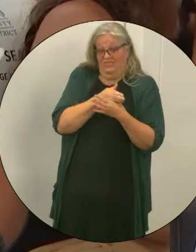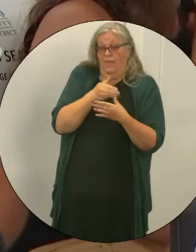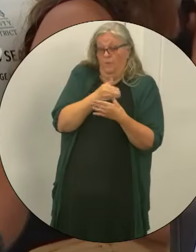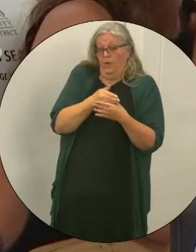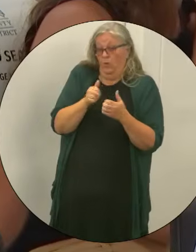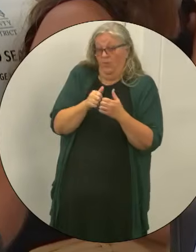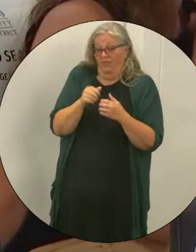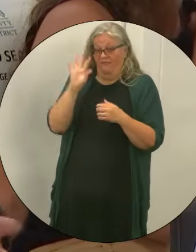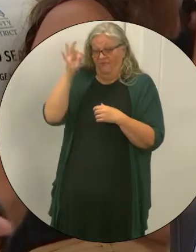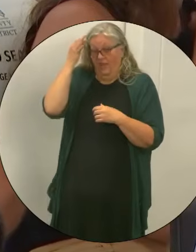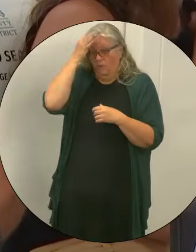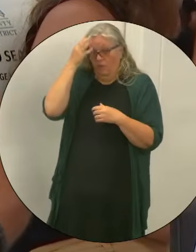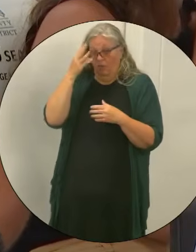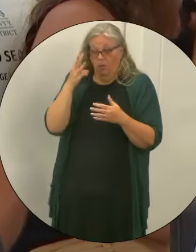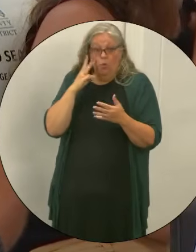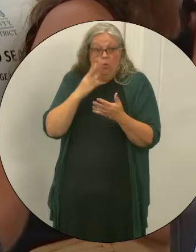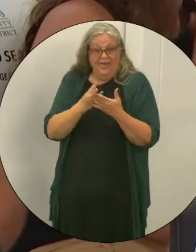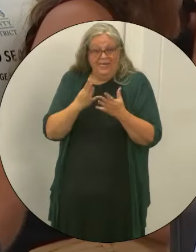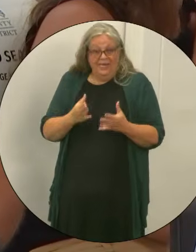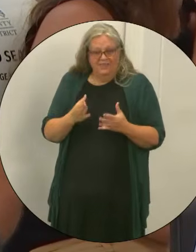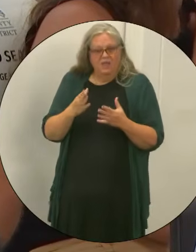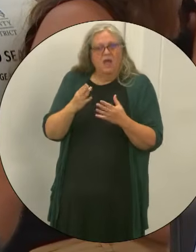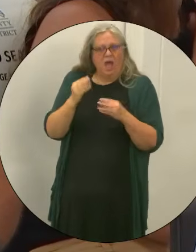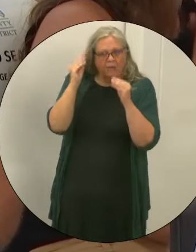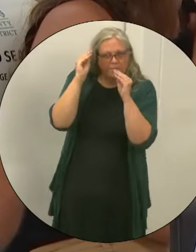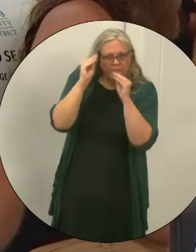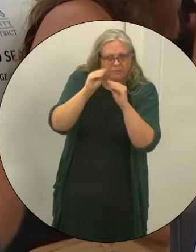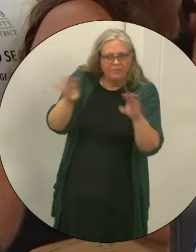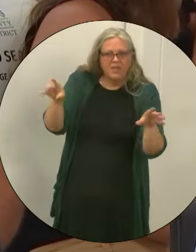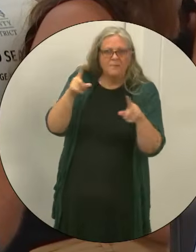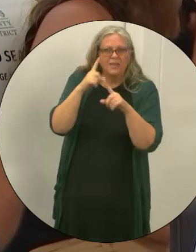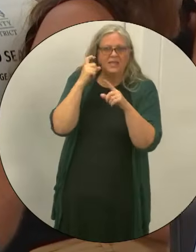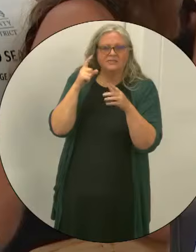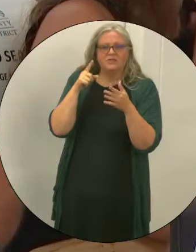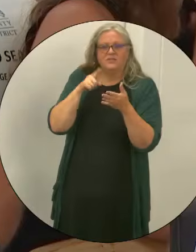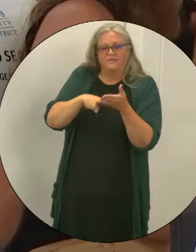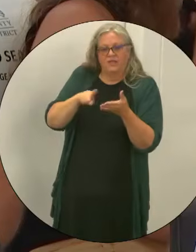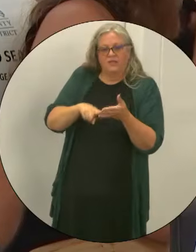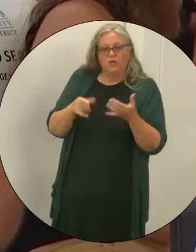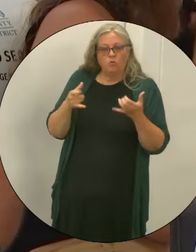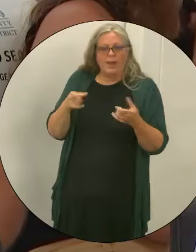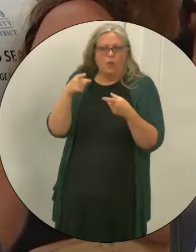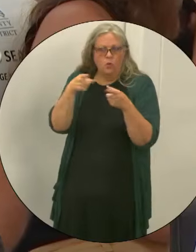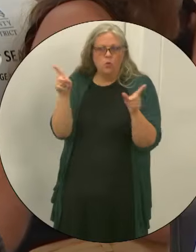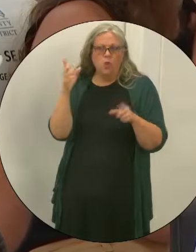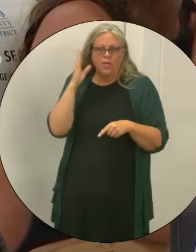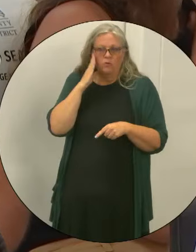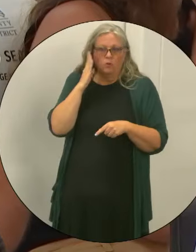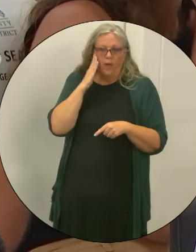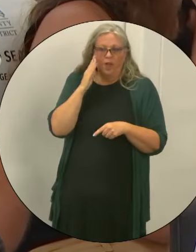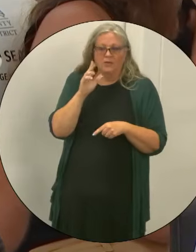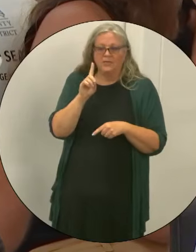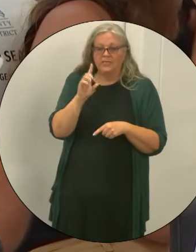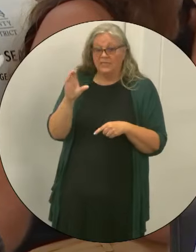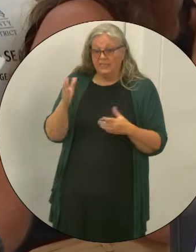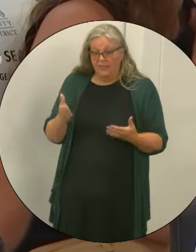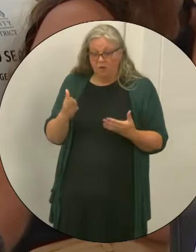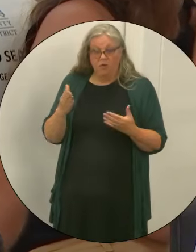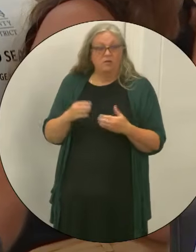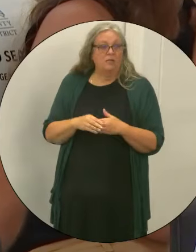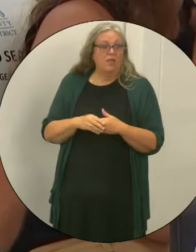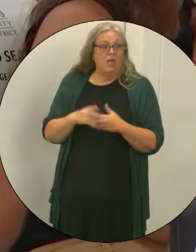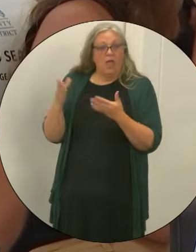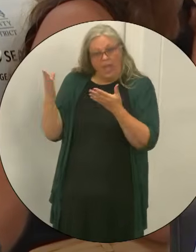I'm only putting that out there because there's certain things going on with the federal investigation currently, as you guys pretty much are aware. DC's here. I brought